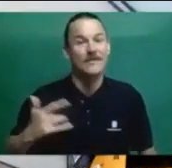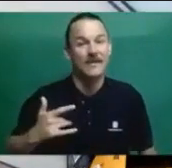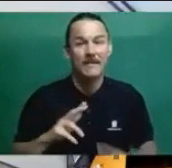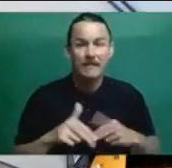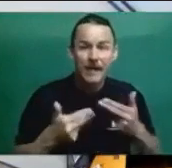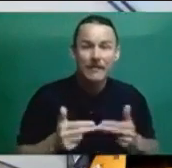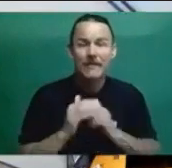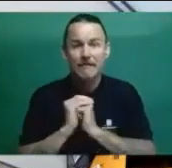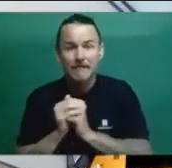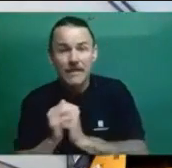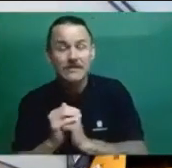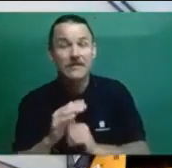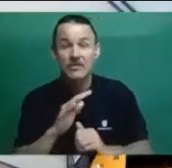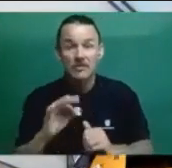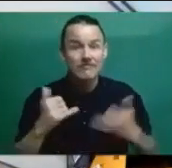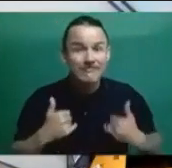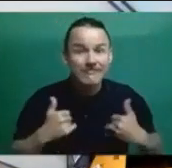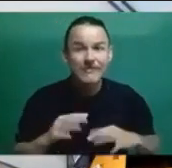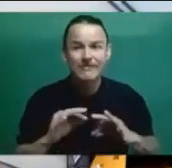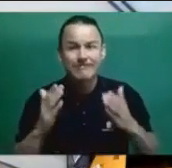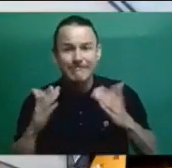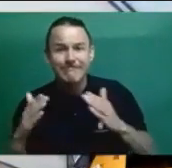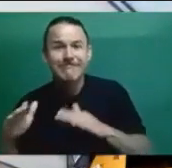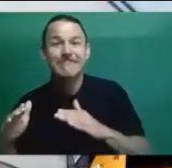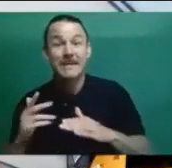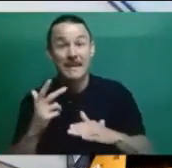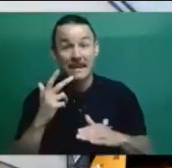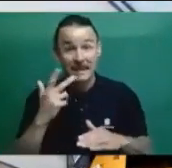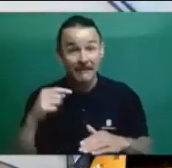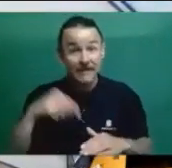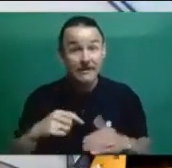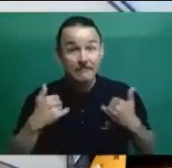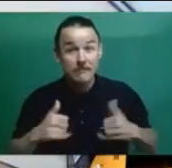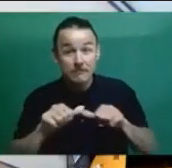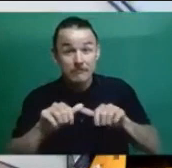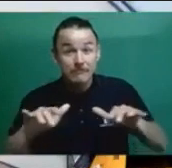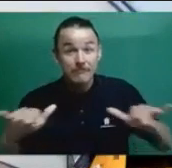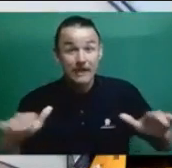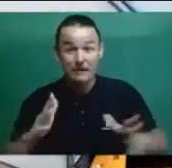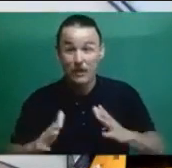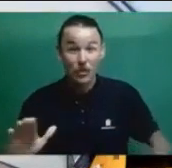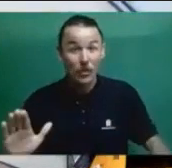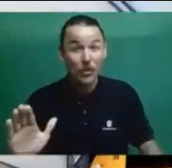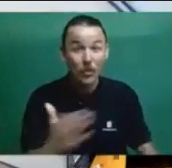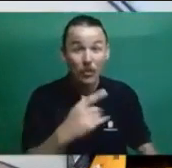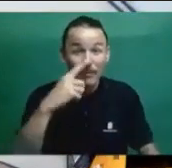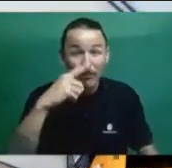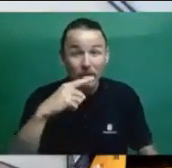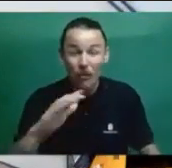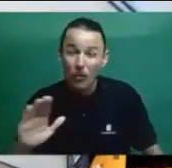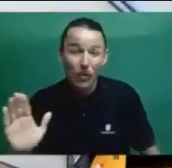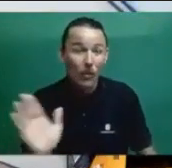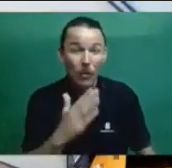you, regardless of any individual measure, no family would be spared. No family would be untouched by